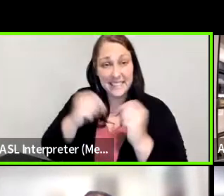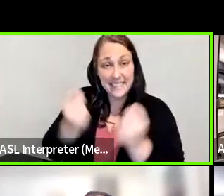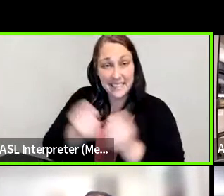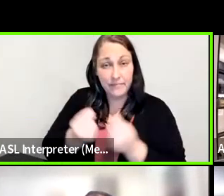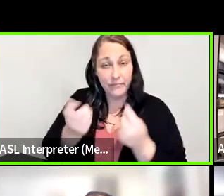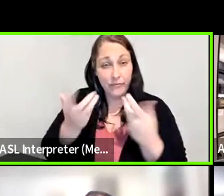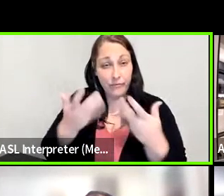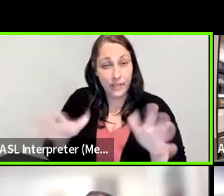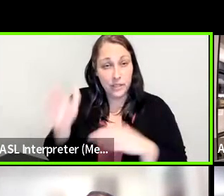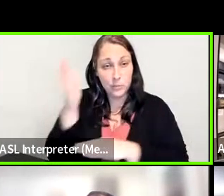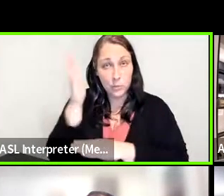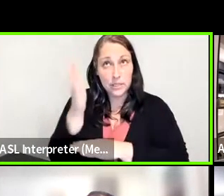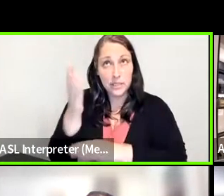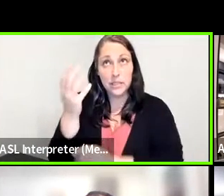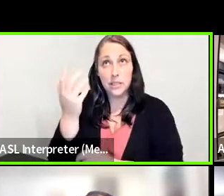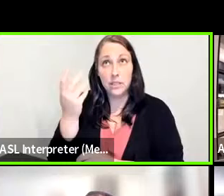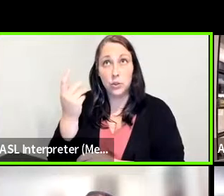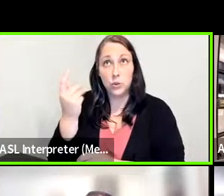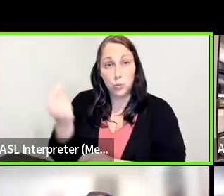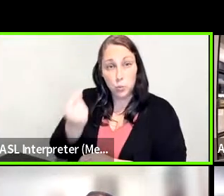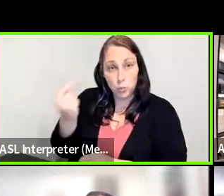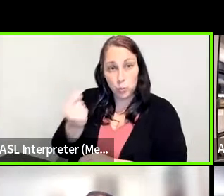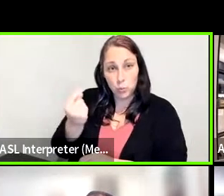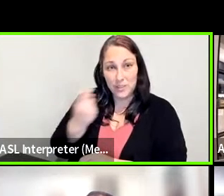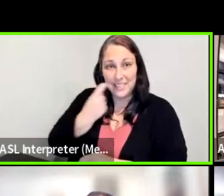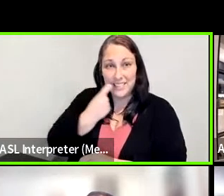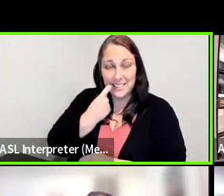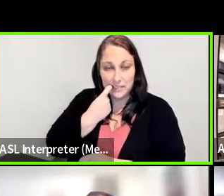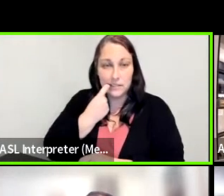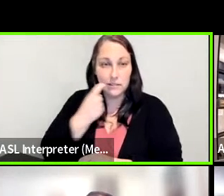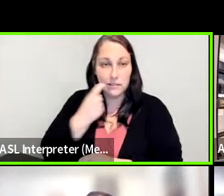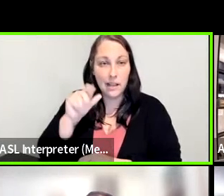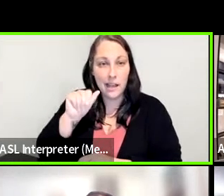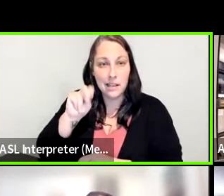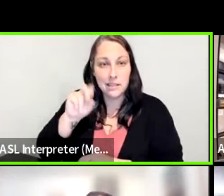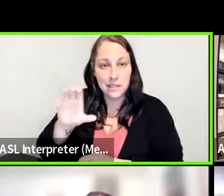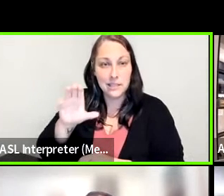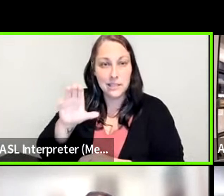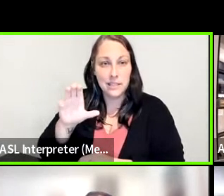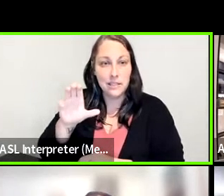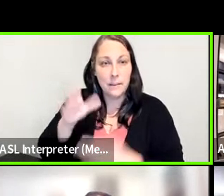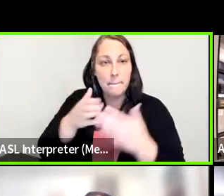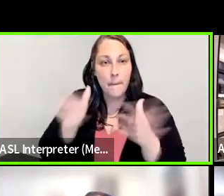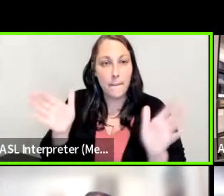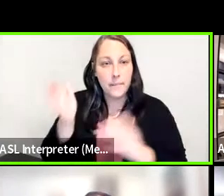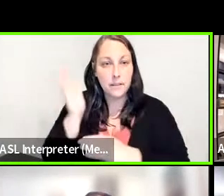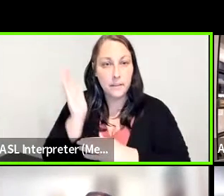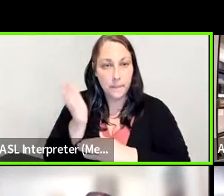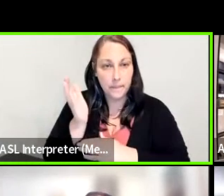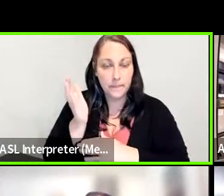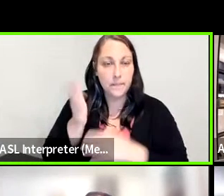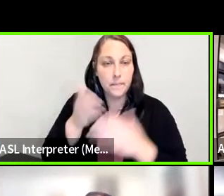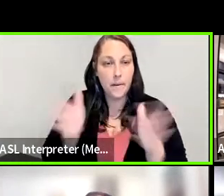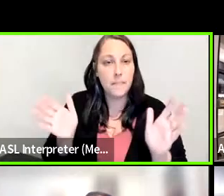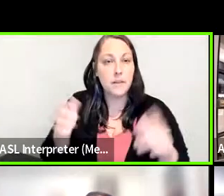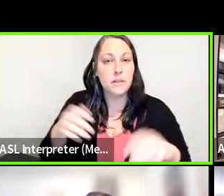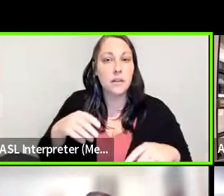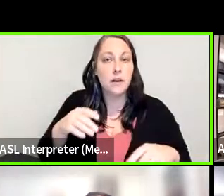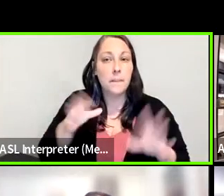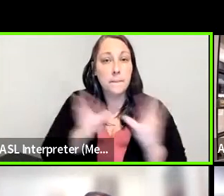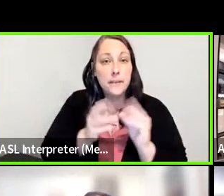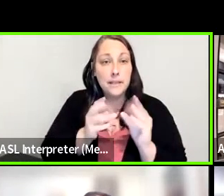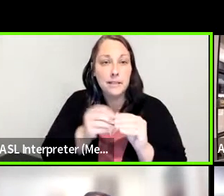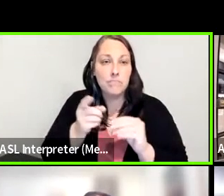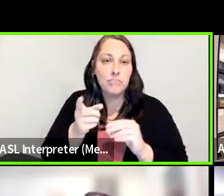at the Tuesday ANC public meeting, but I think the ANC had asked them also to present to us, and that way